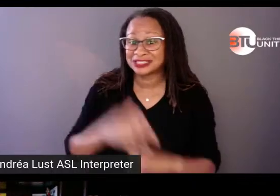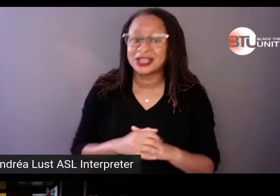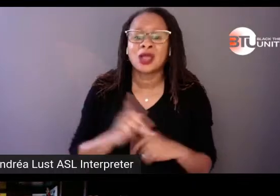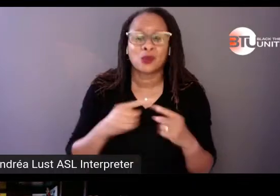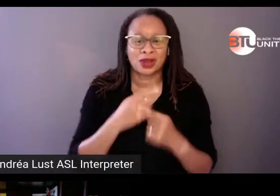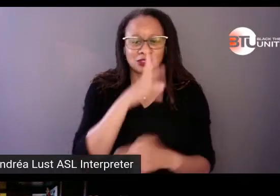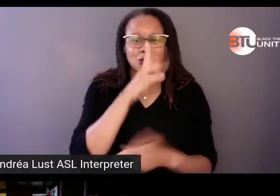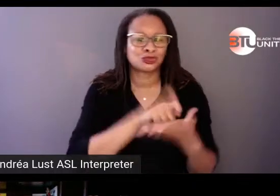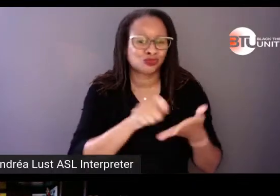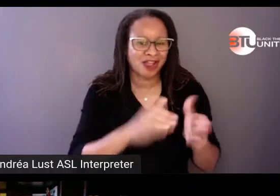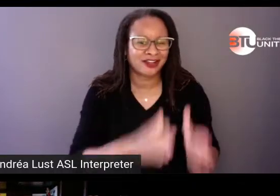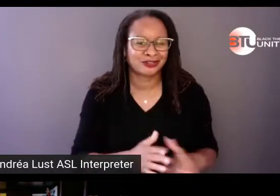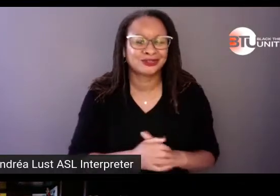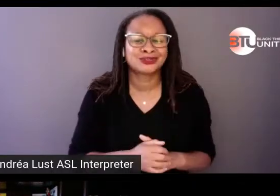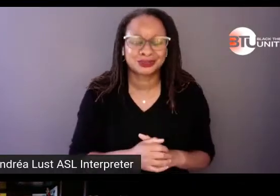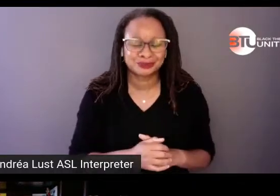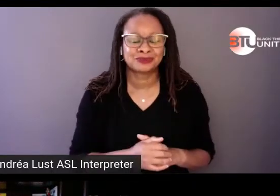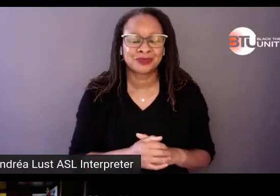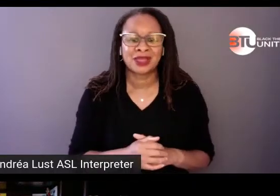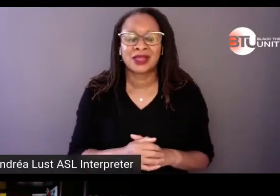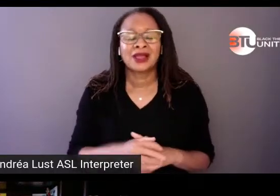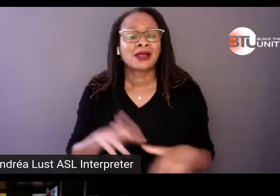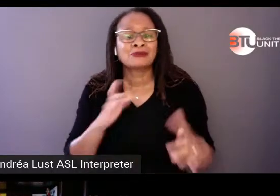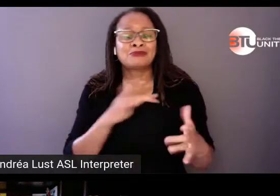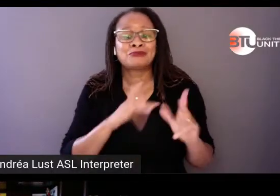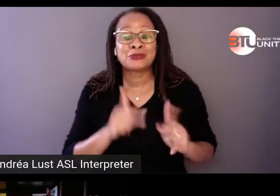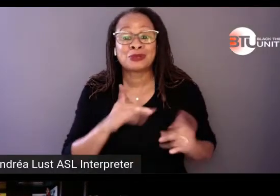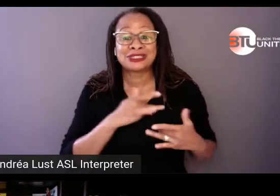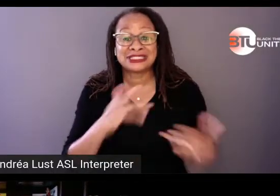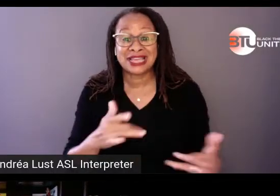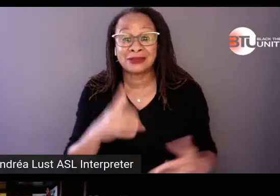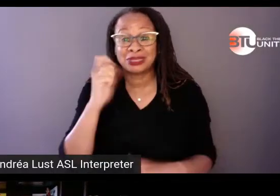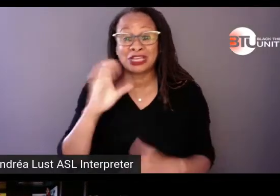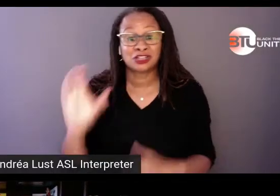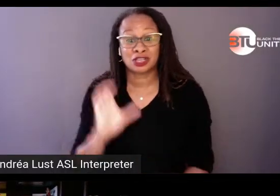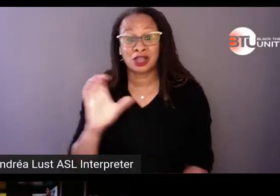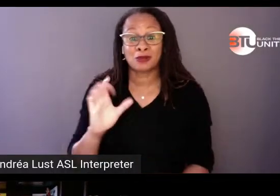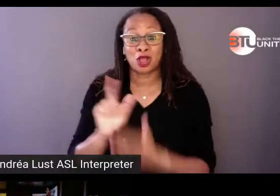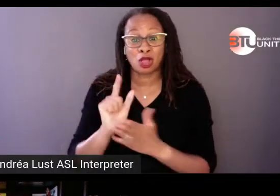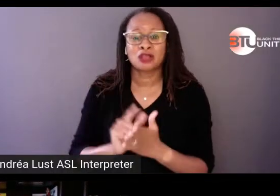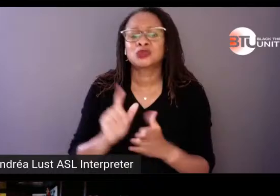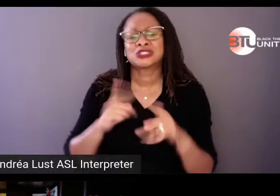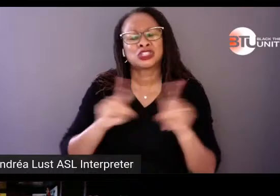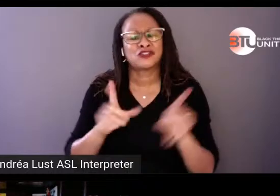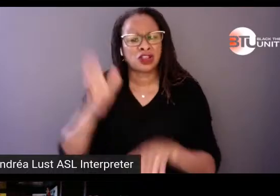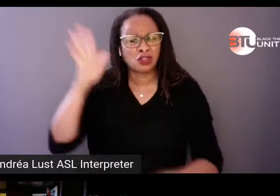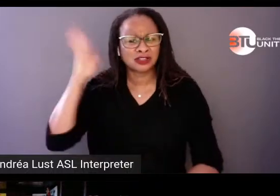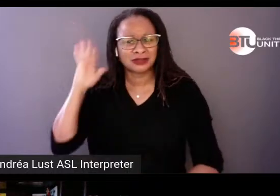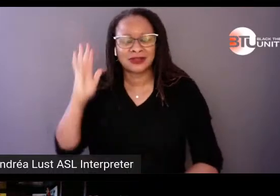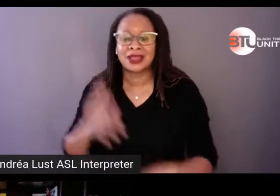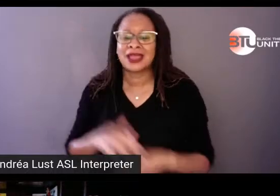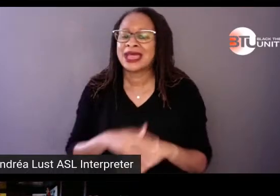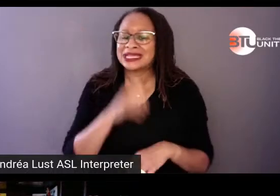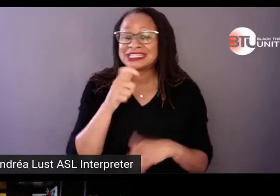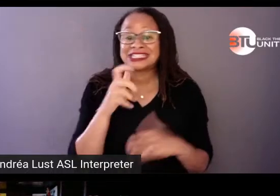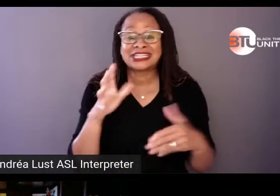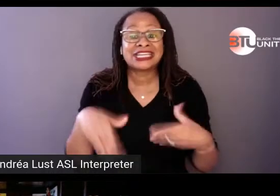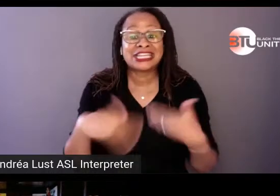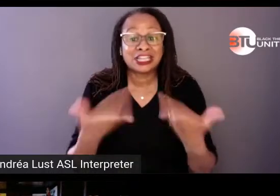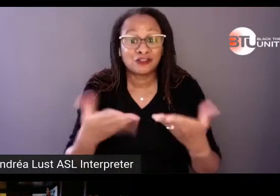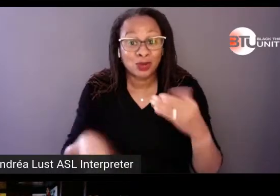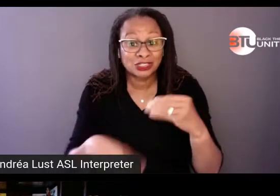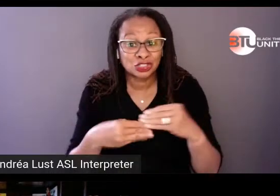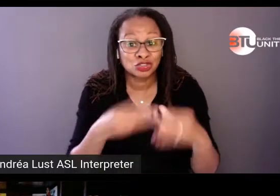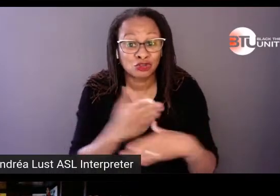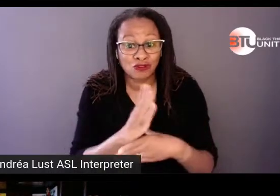writers. People used to do that because the copyright law is a little different. It doesn't give you any additional rights. Your